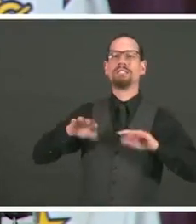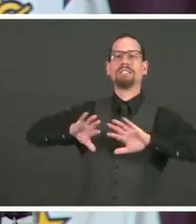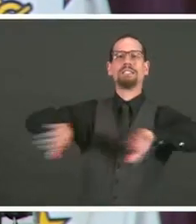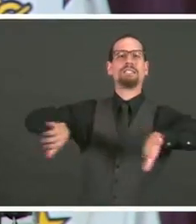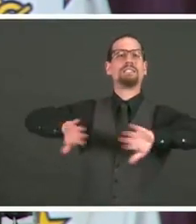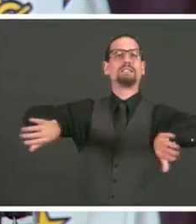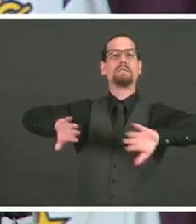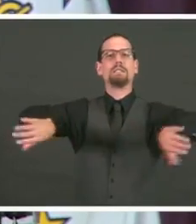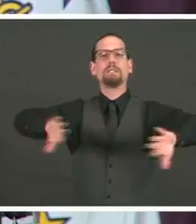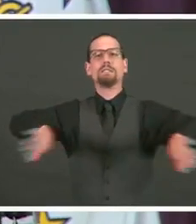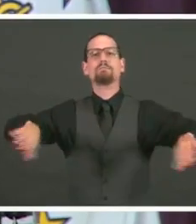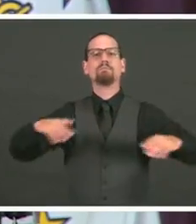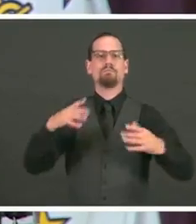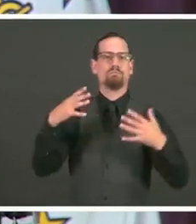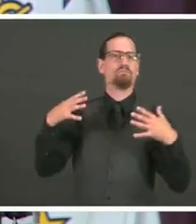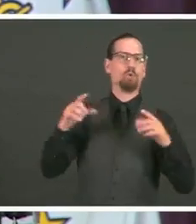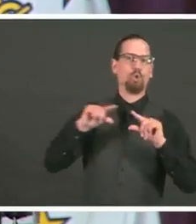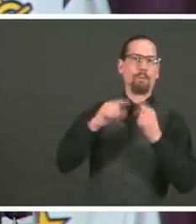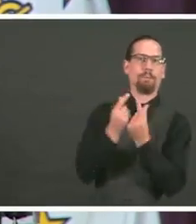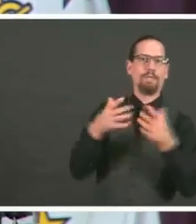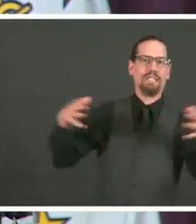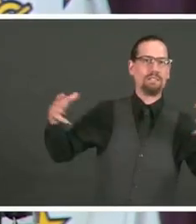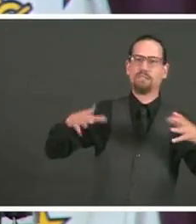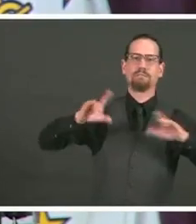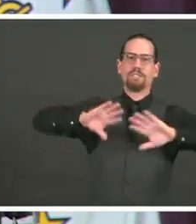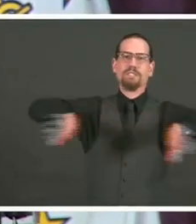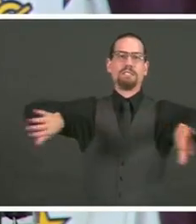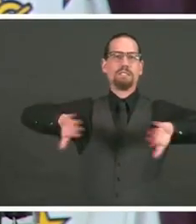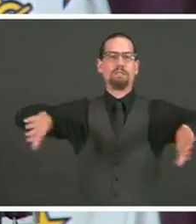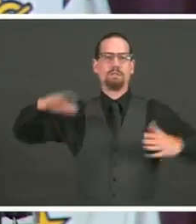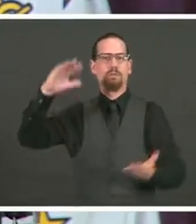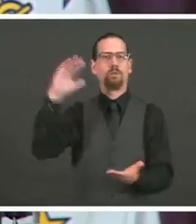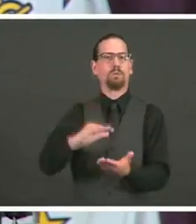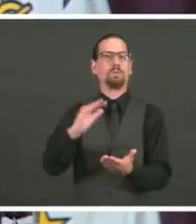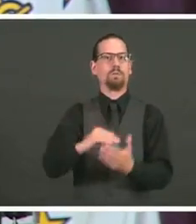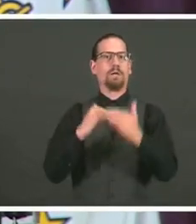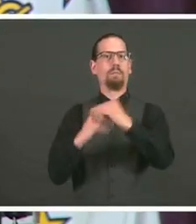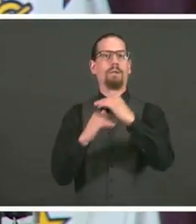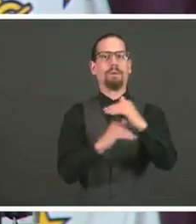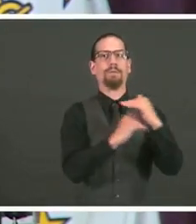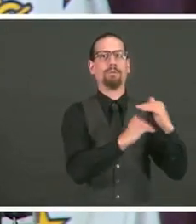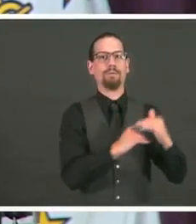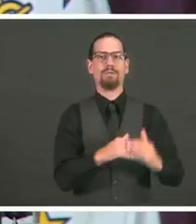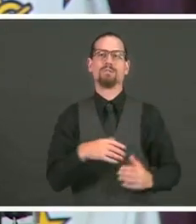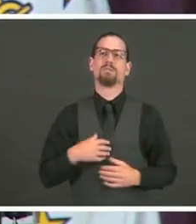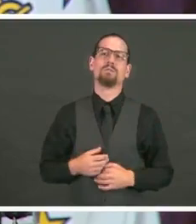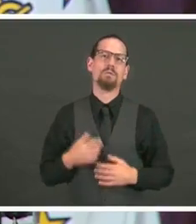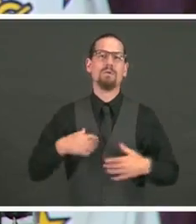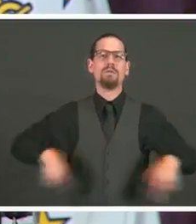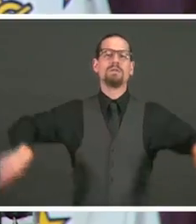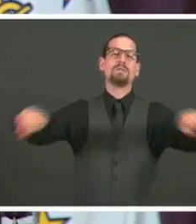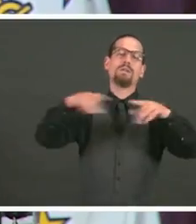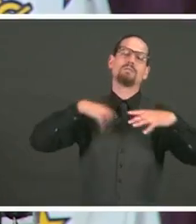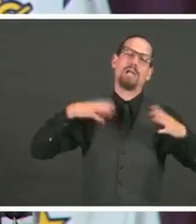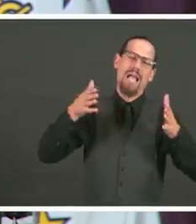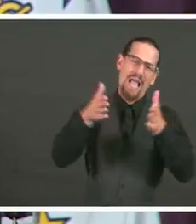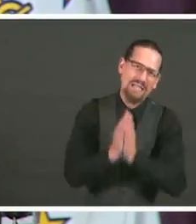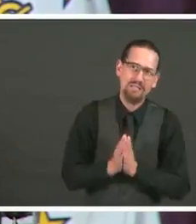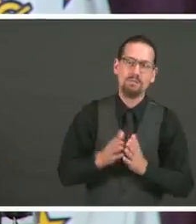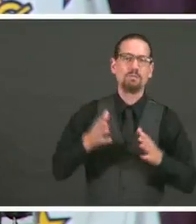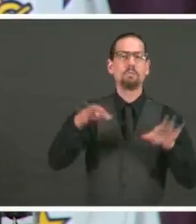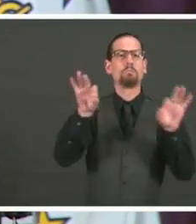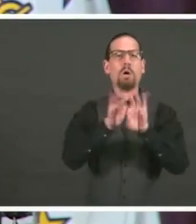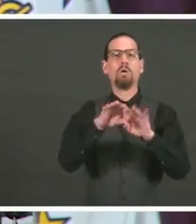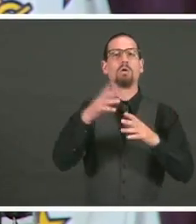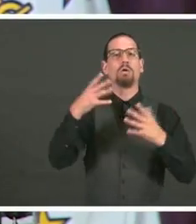I also would like to encourage everybody to stay outside. We want to keep our social gatherings small, so